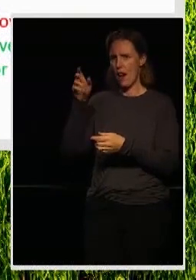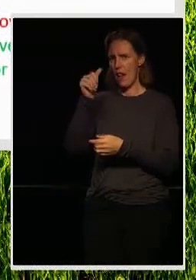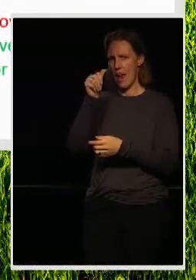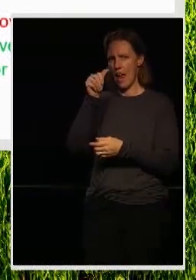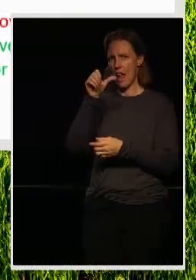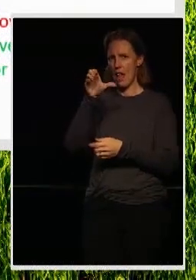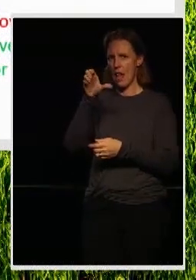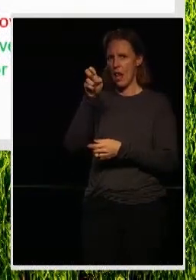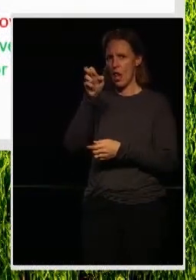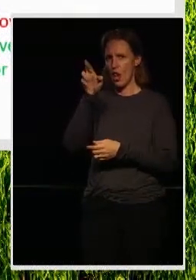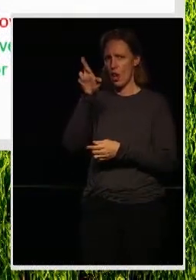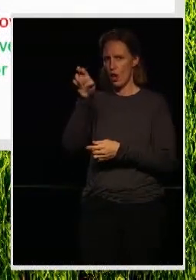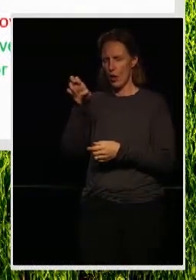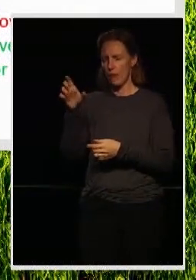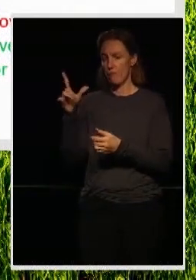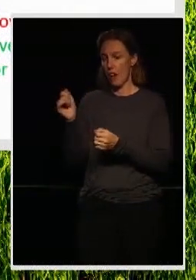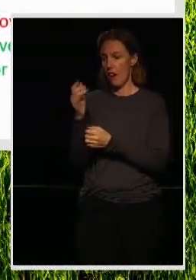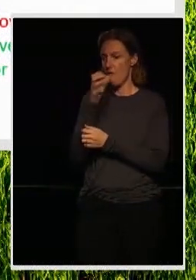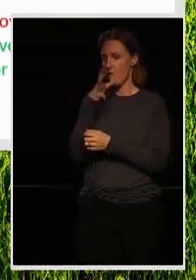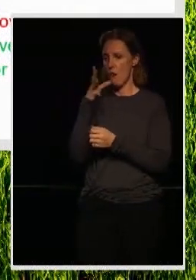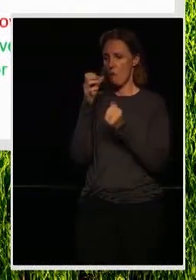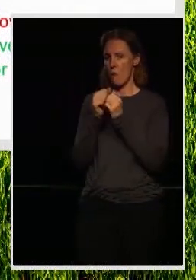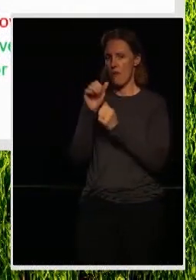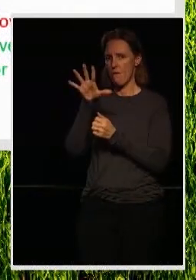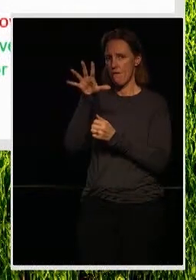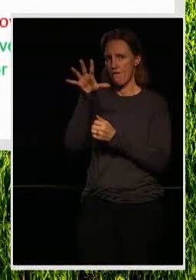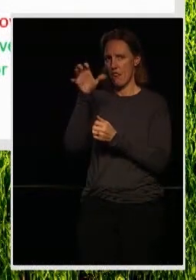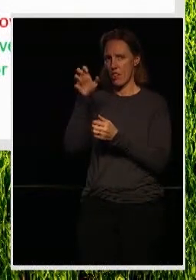a farm with 500 acres, that is